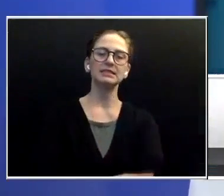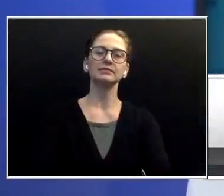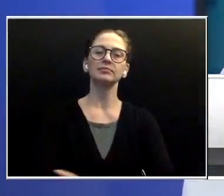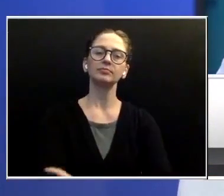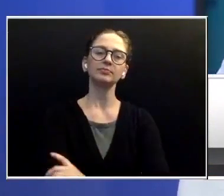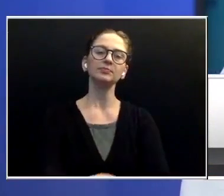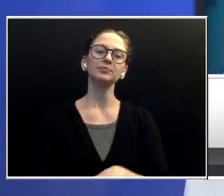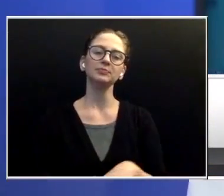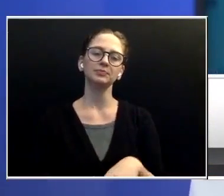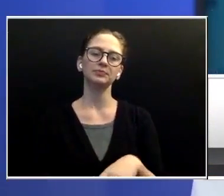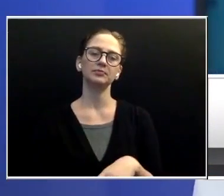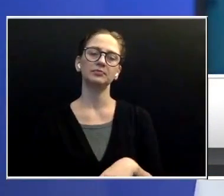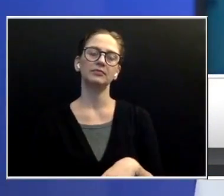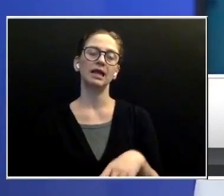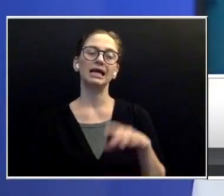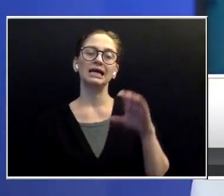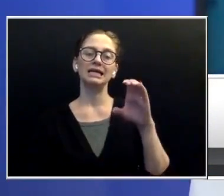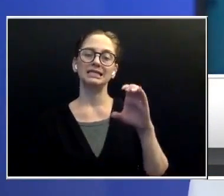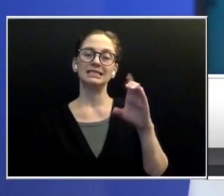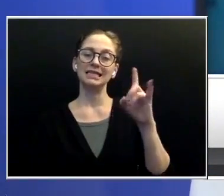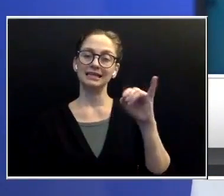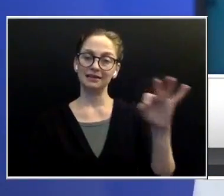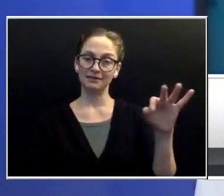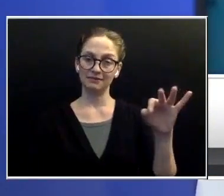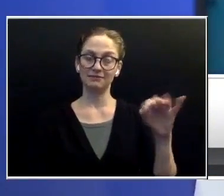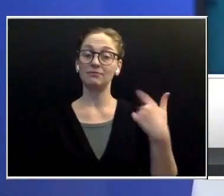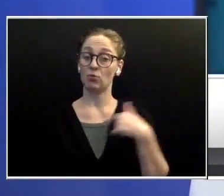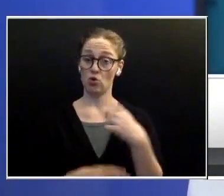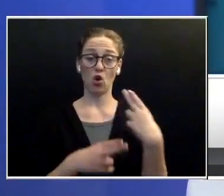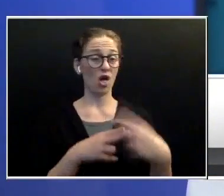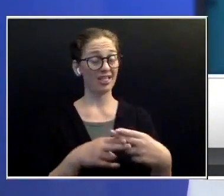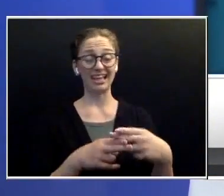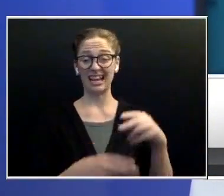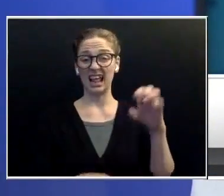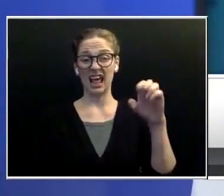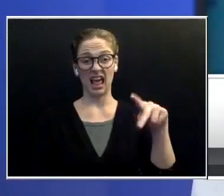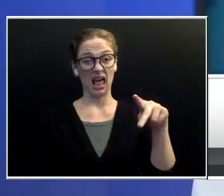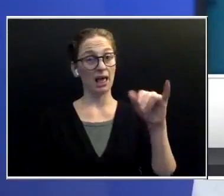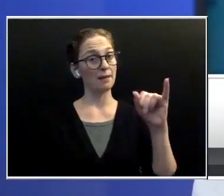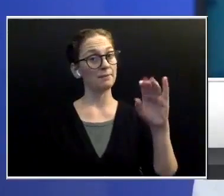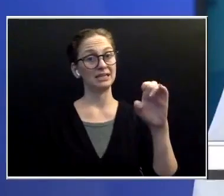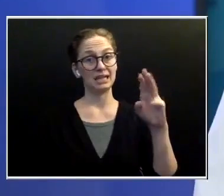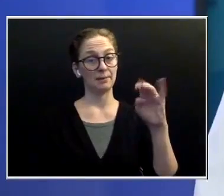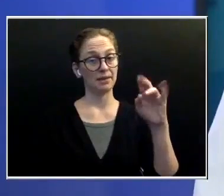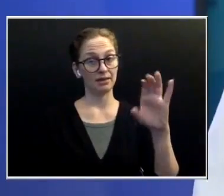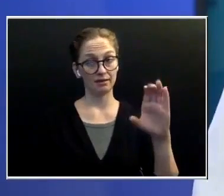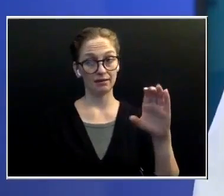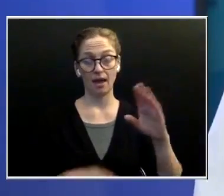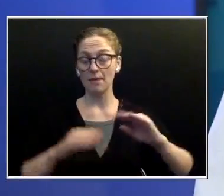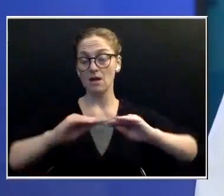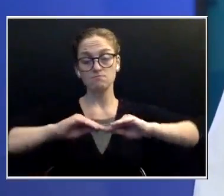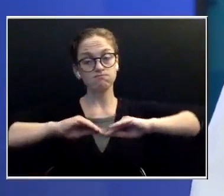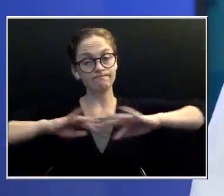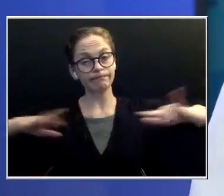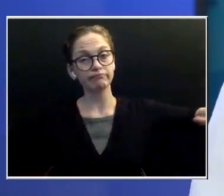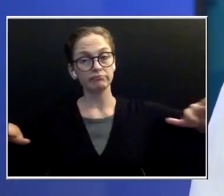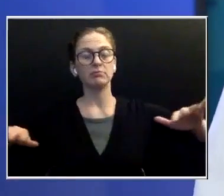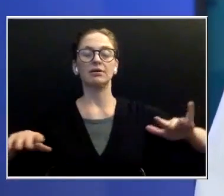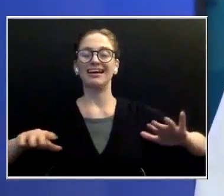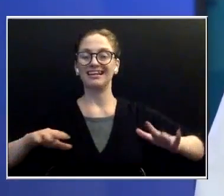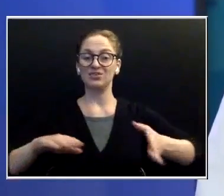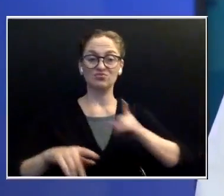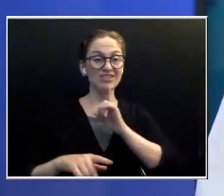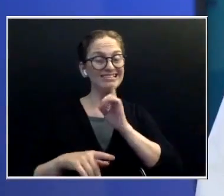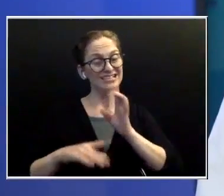the rise. Actually, now we call this an epidemic. We are seeing increased incidence of C. diff in the community and also in the healthcare setting, increase